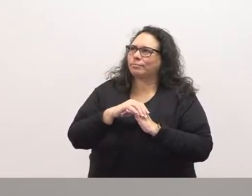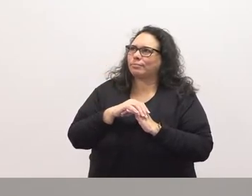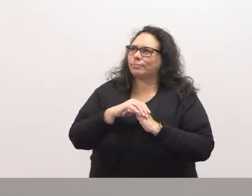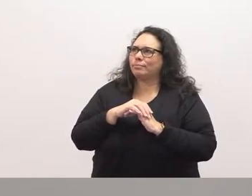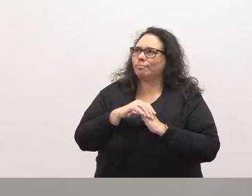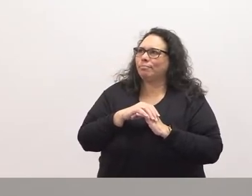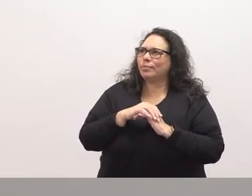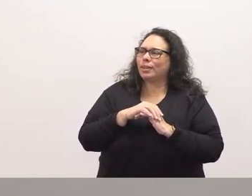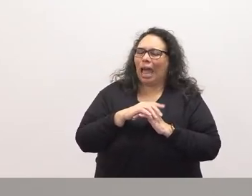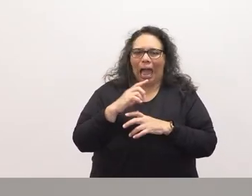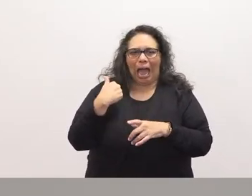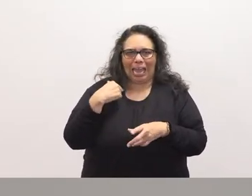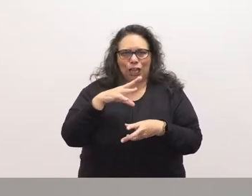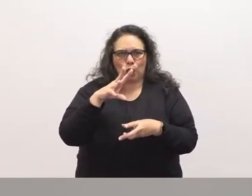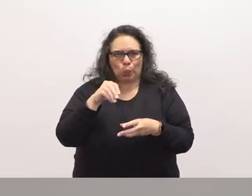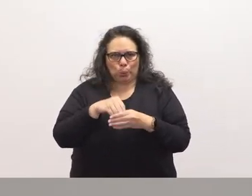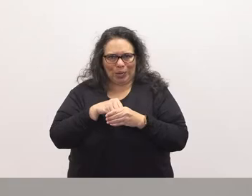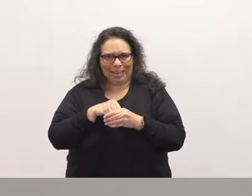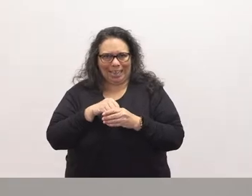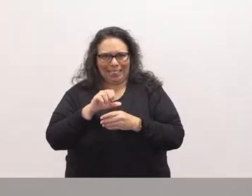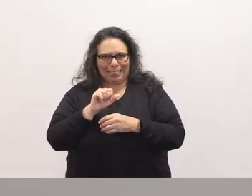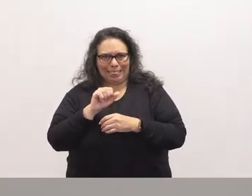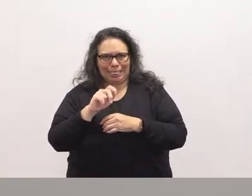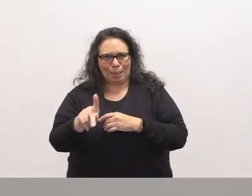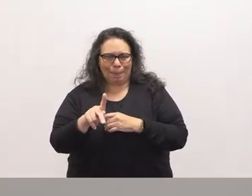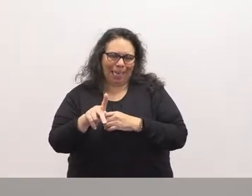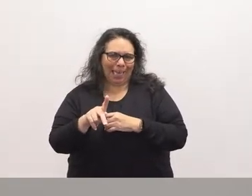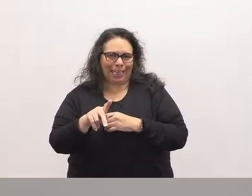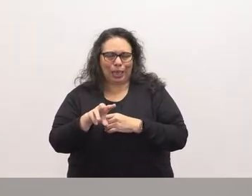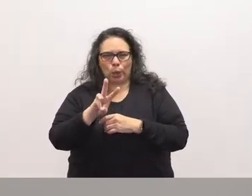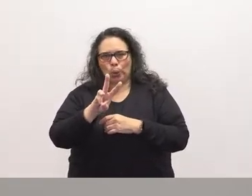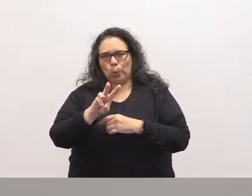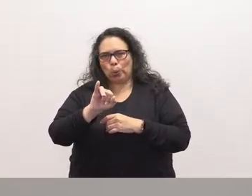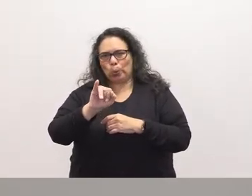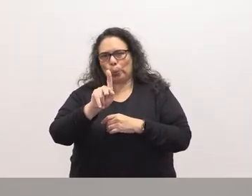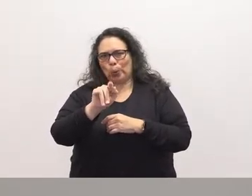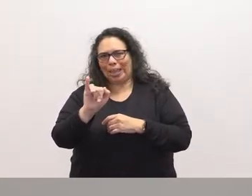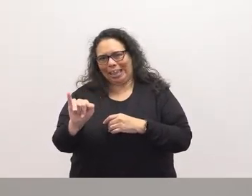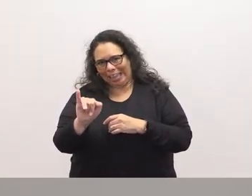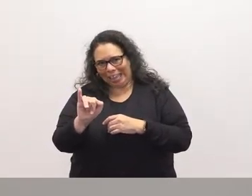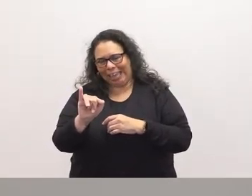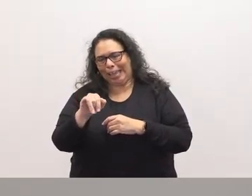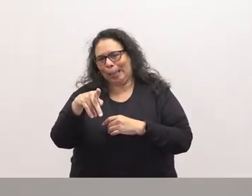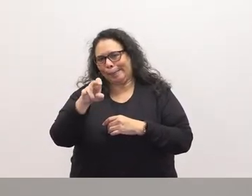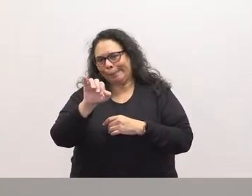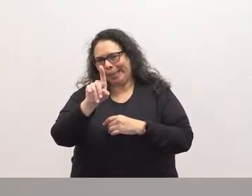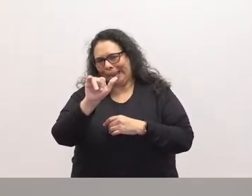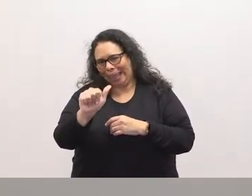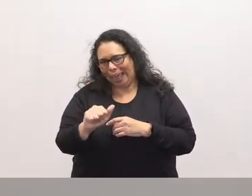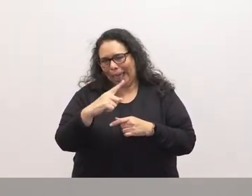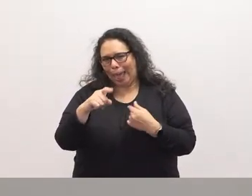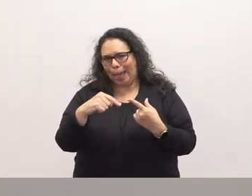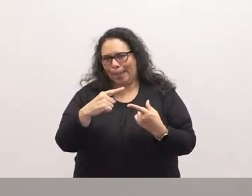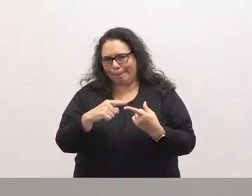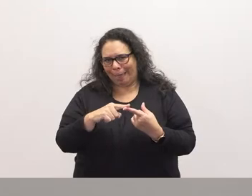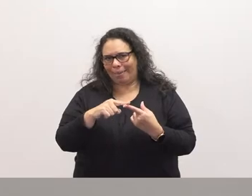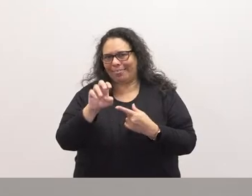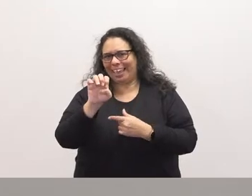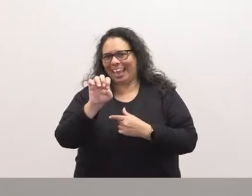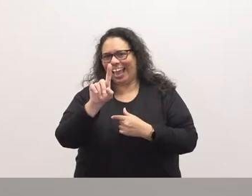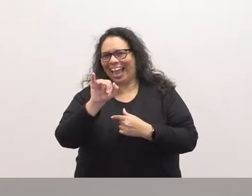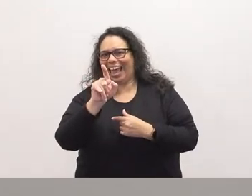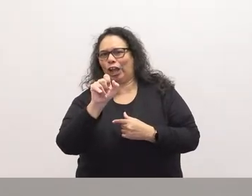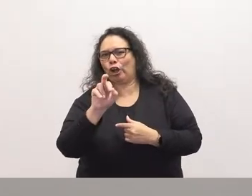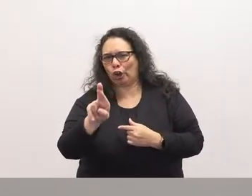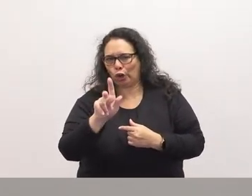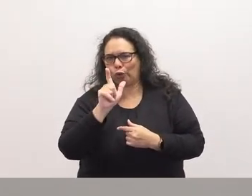I've also included in the back just a quick Wikipedia thing about Staunton Lind, who had died. He was